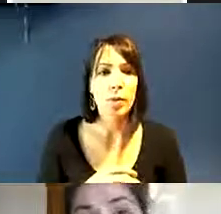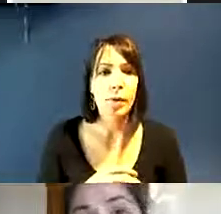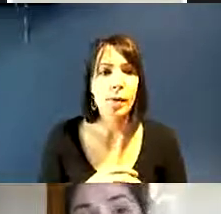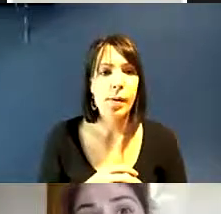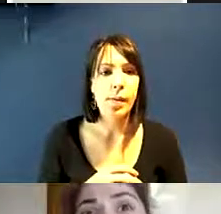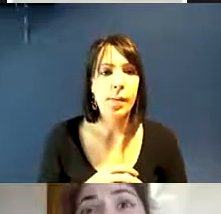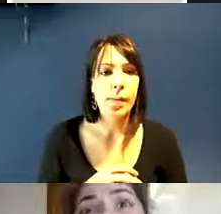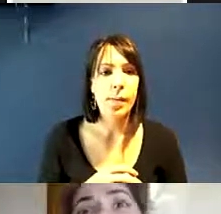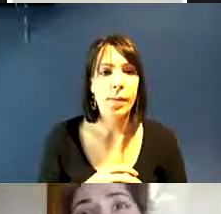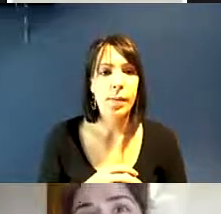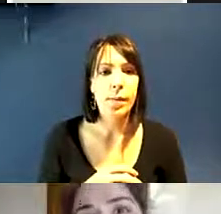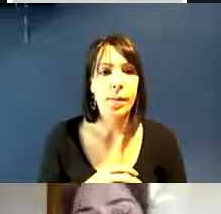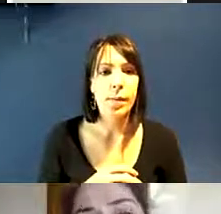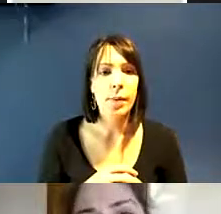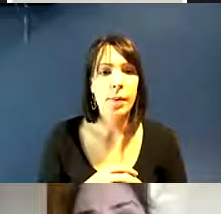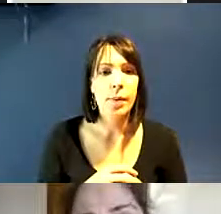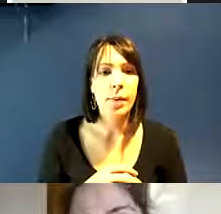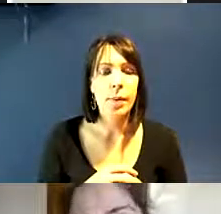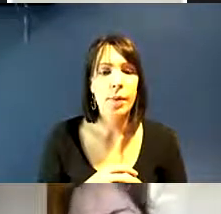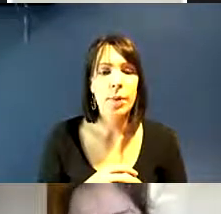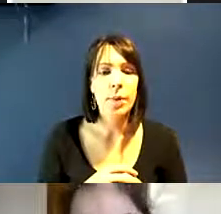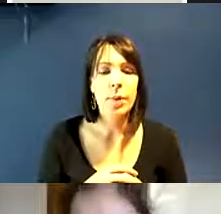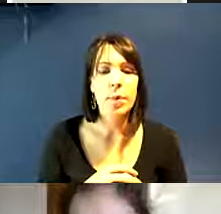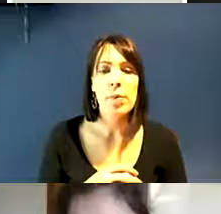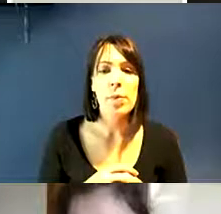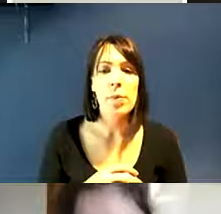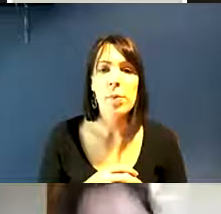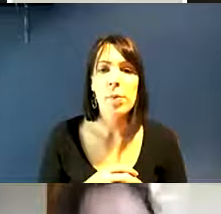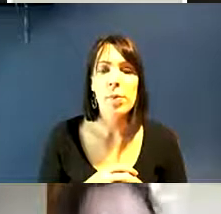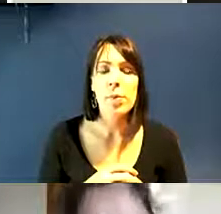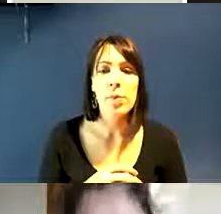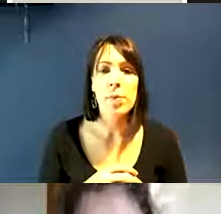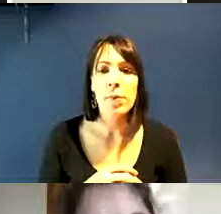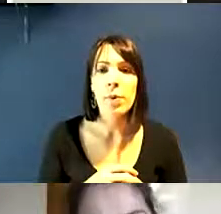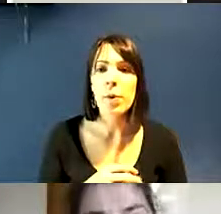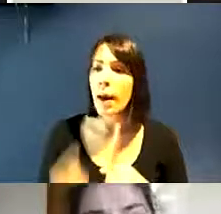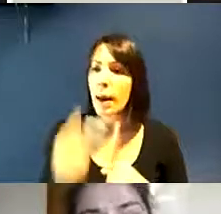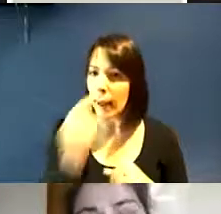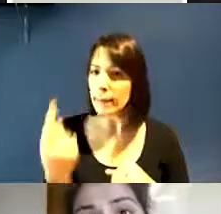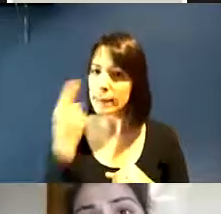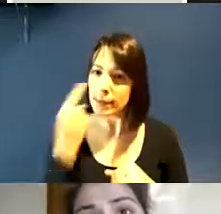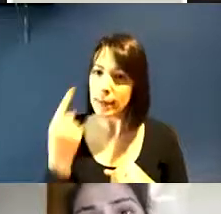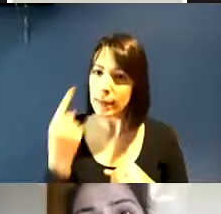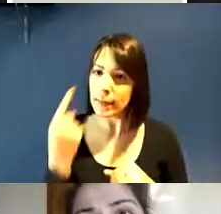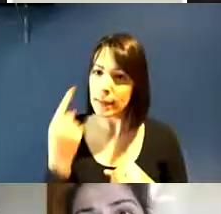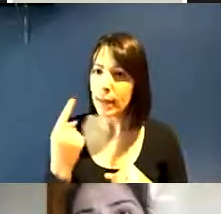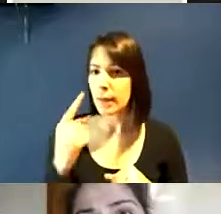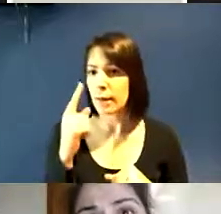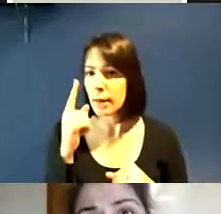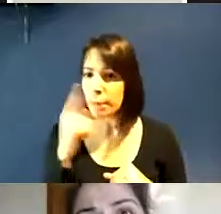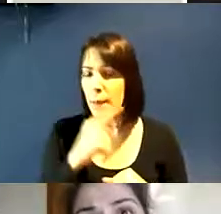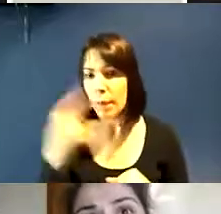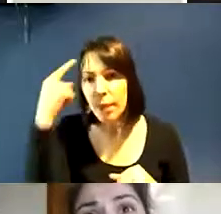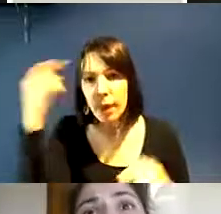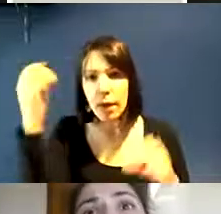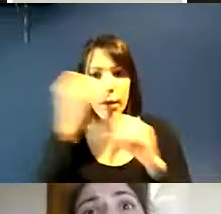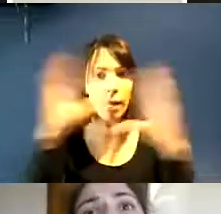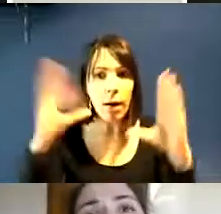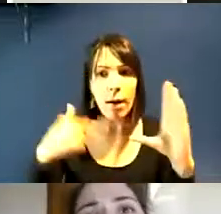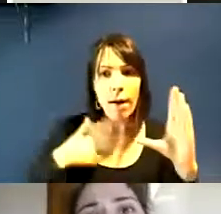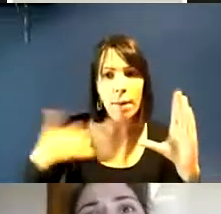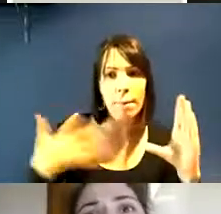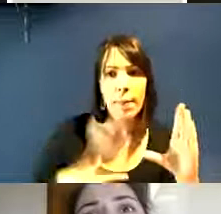we can see this paternalistic or protectionist view of women with disabilities